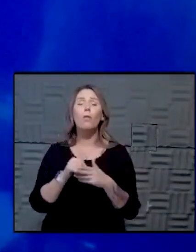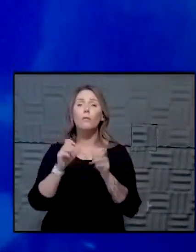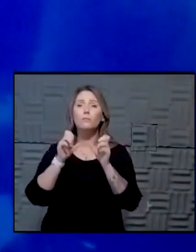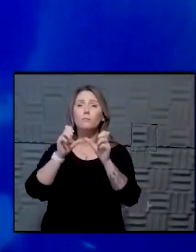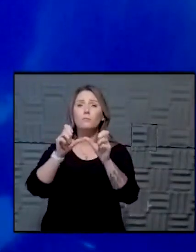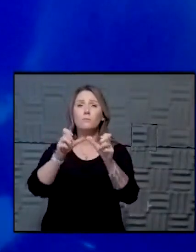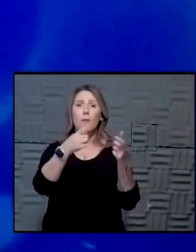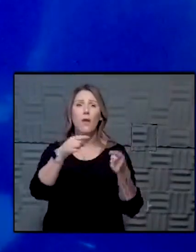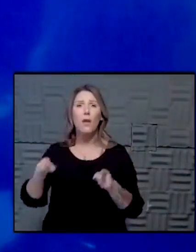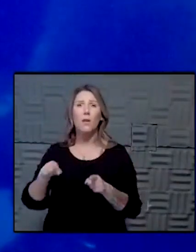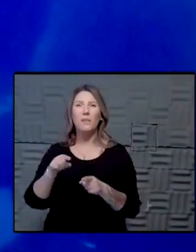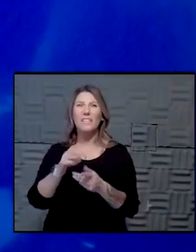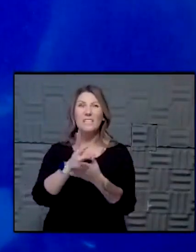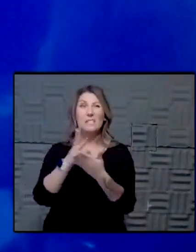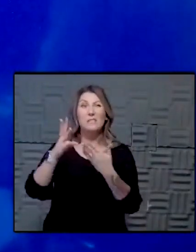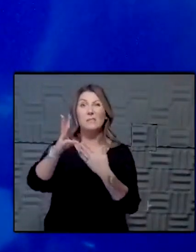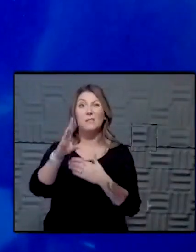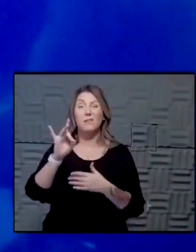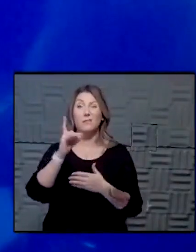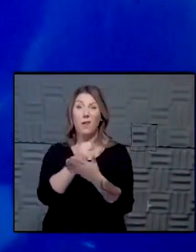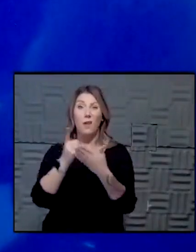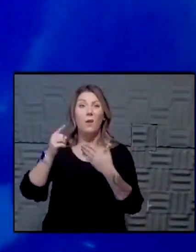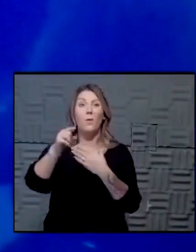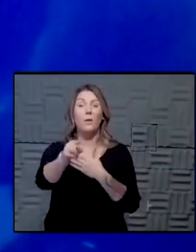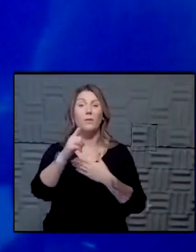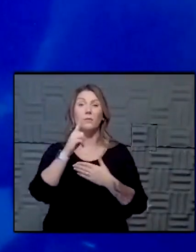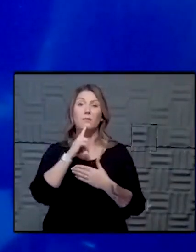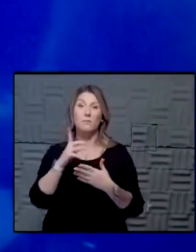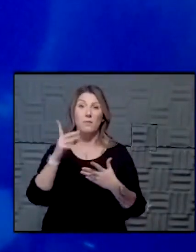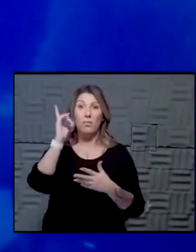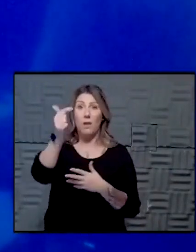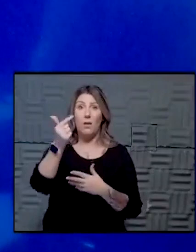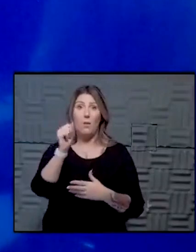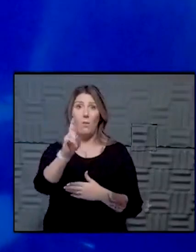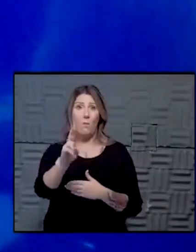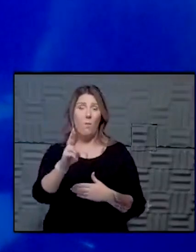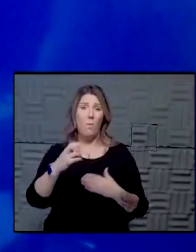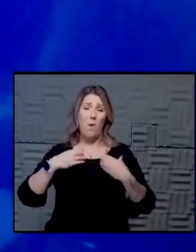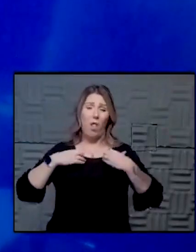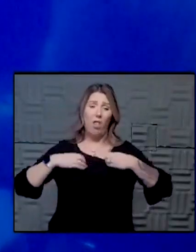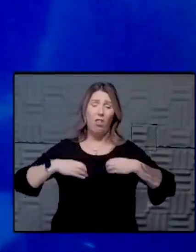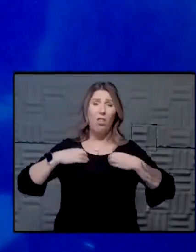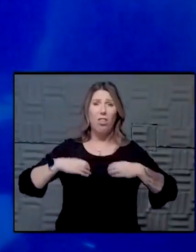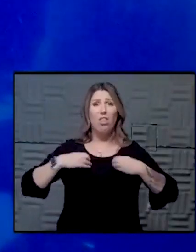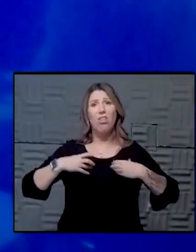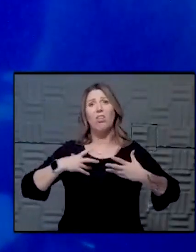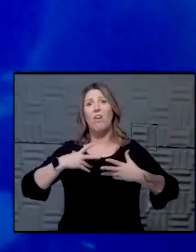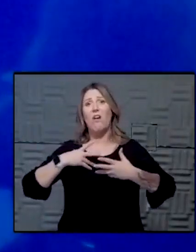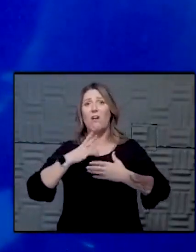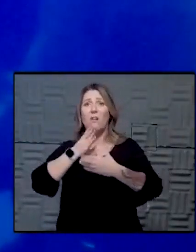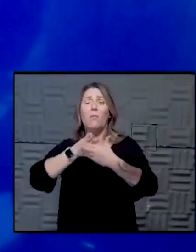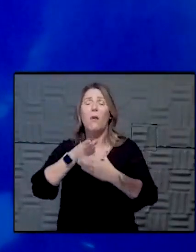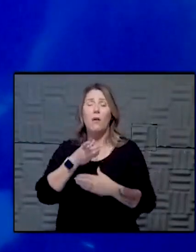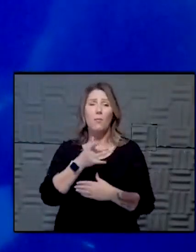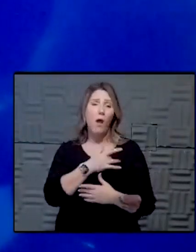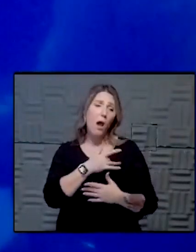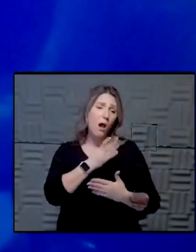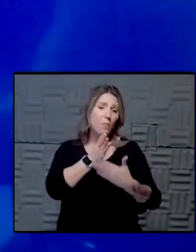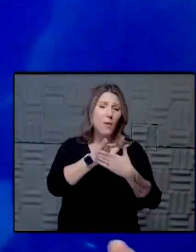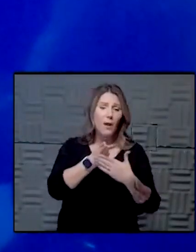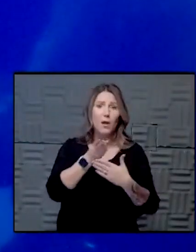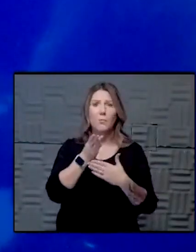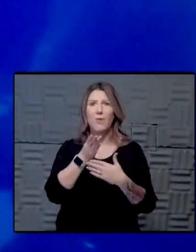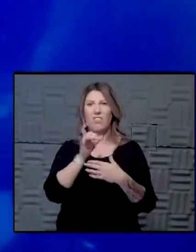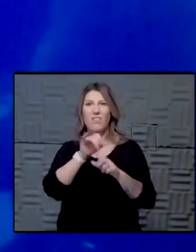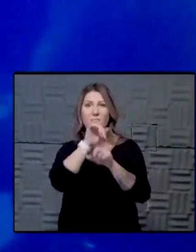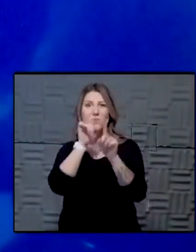occurs, 6 or 8 weeks later, and then there are those patients who have permanent lung impairment or brain impairment or heart impairment as a result of COVID-19. That is